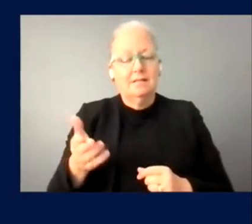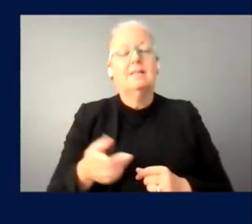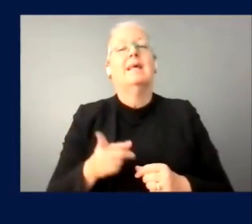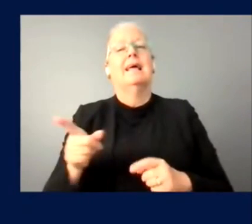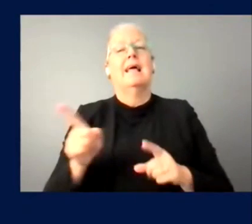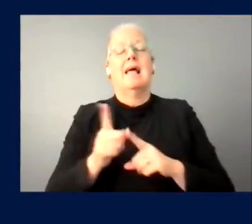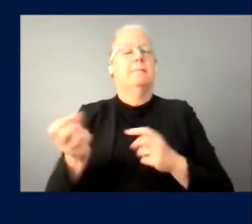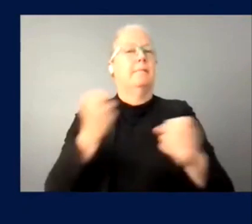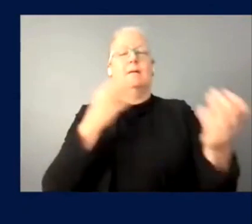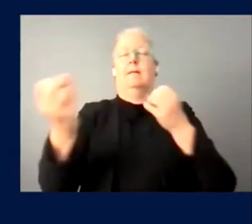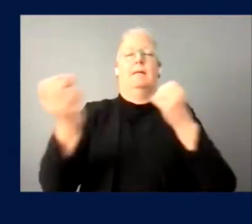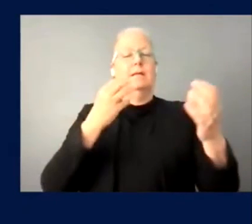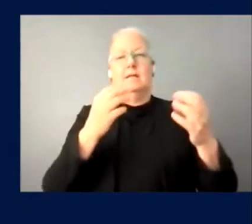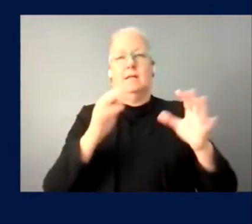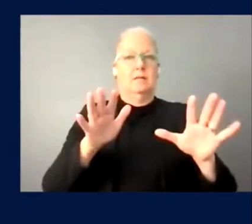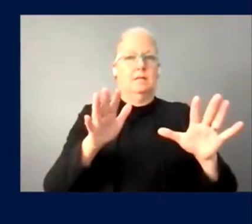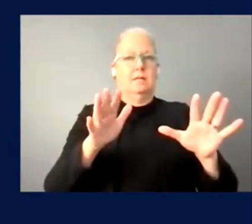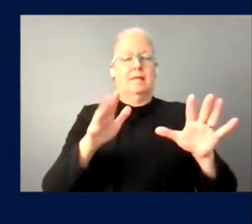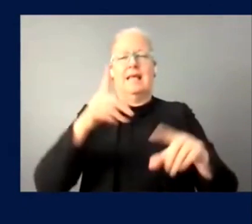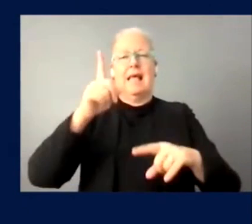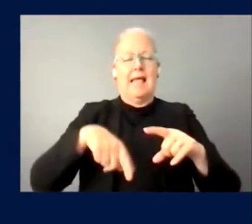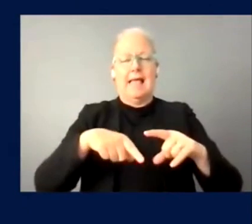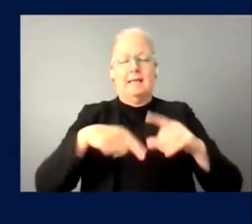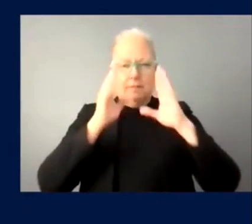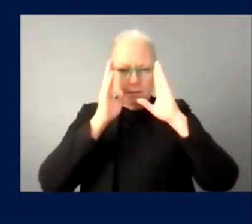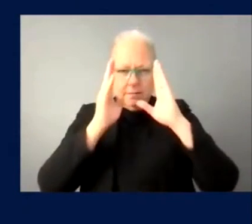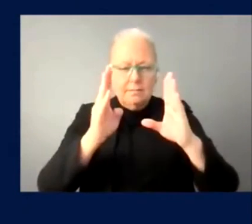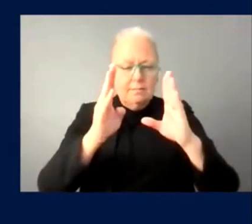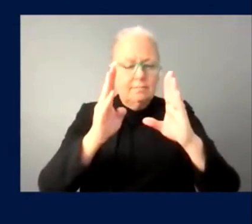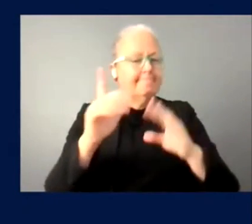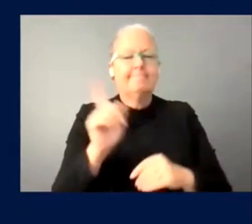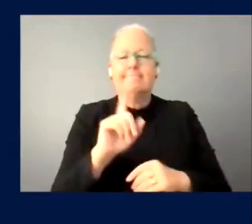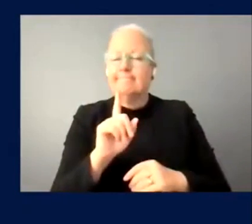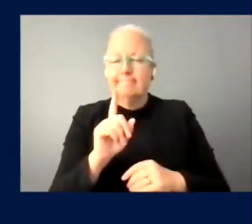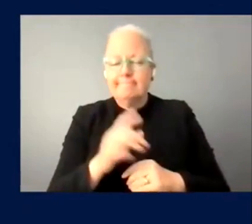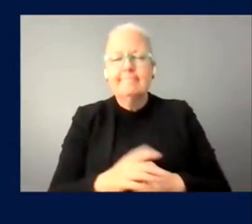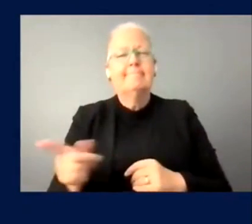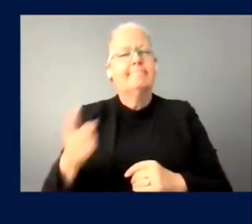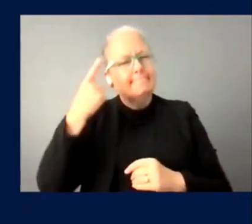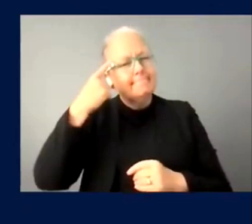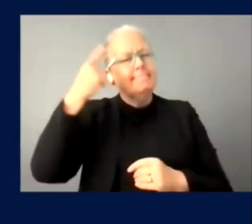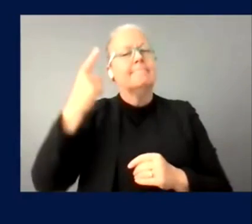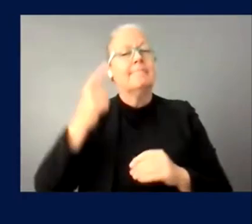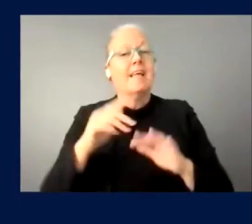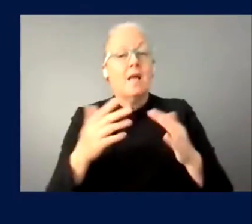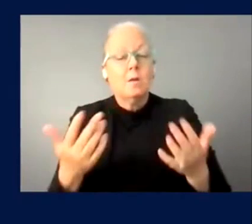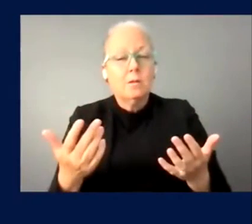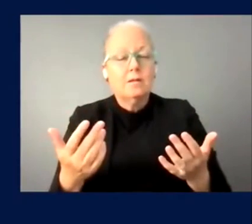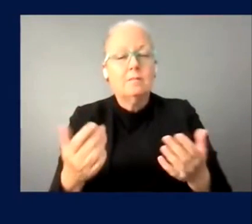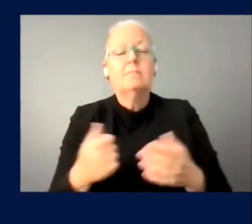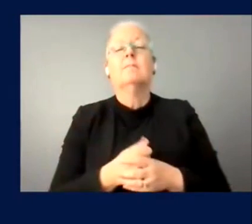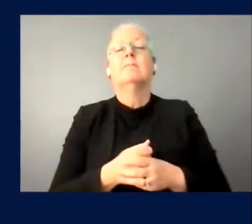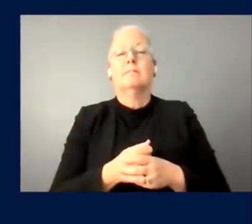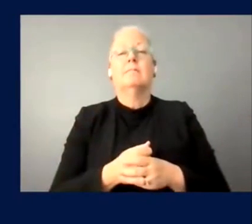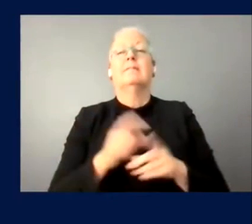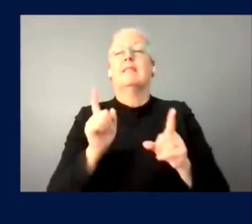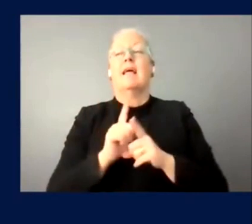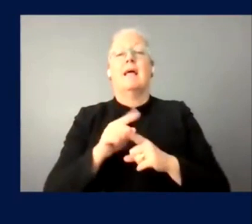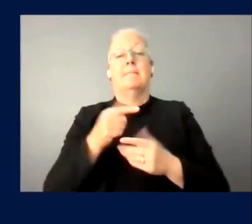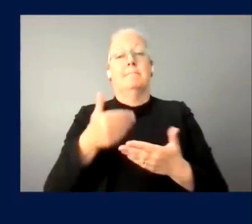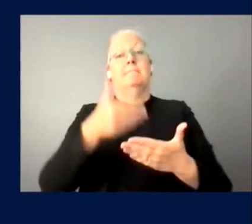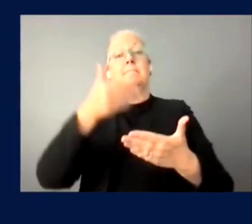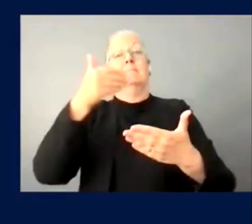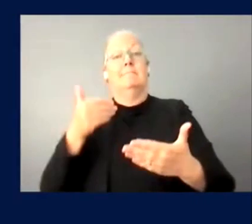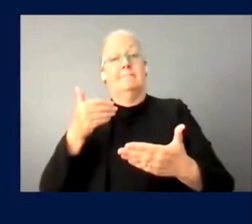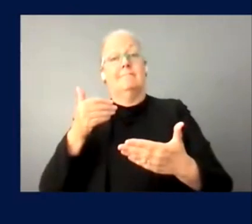process. And one of the ways that they try to overcome this is by arriving at the stadium early and by using